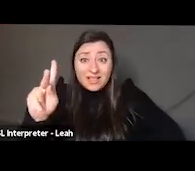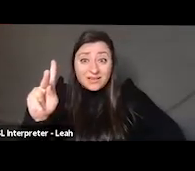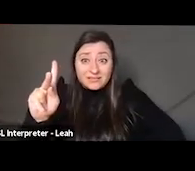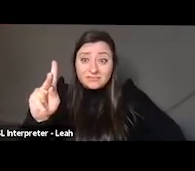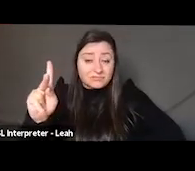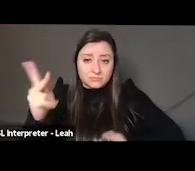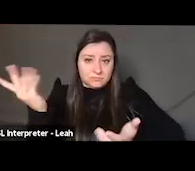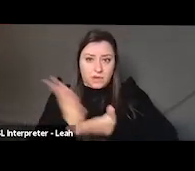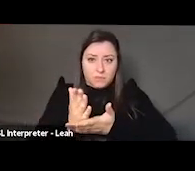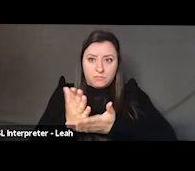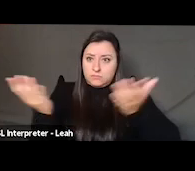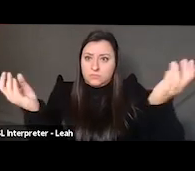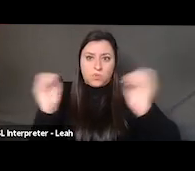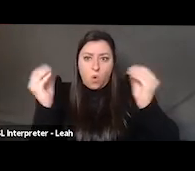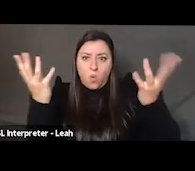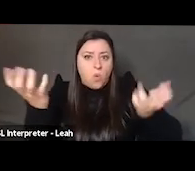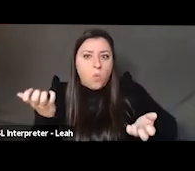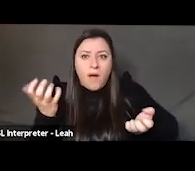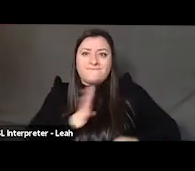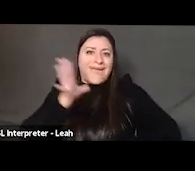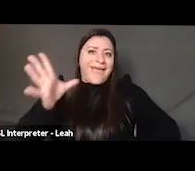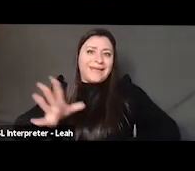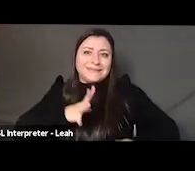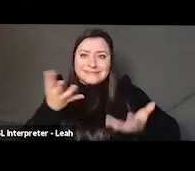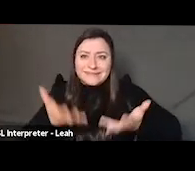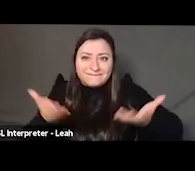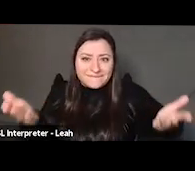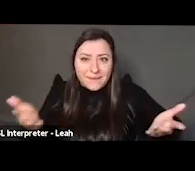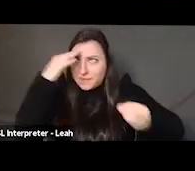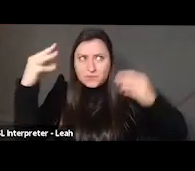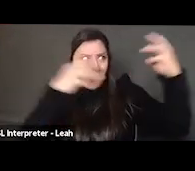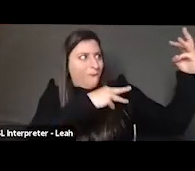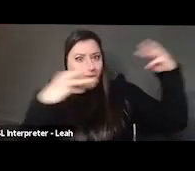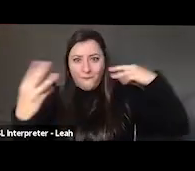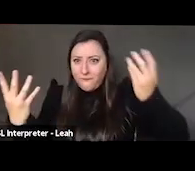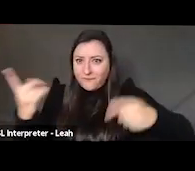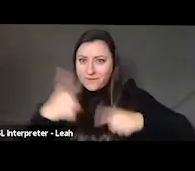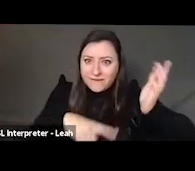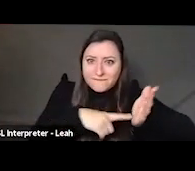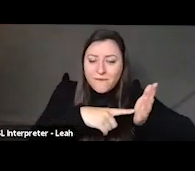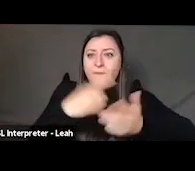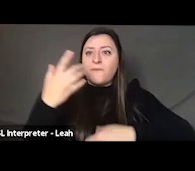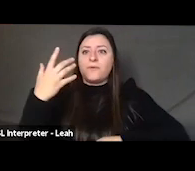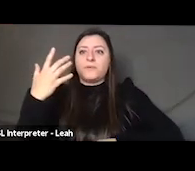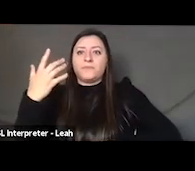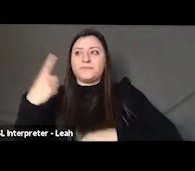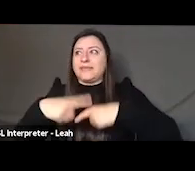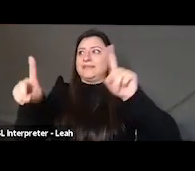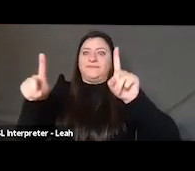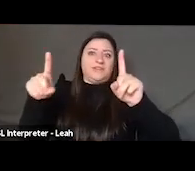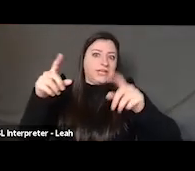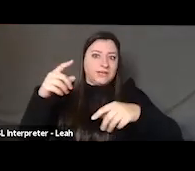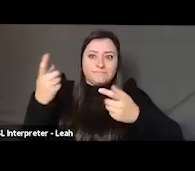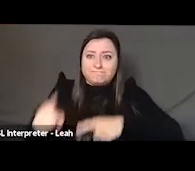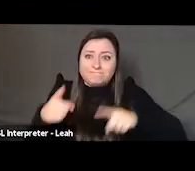will ask for luxury products when we have a war. And then, because of the context and the different blockades that